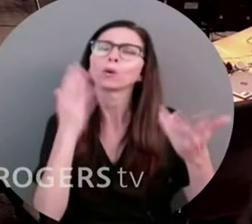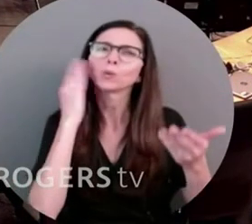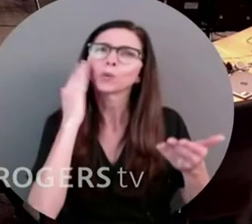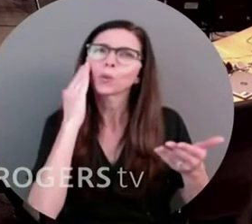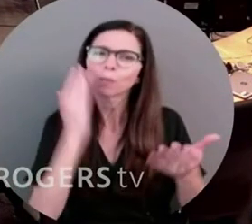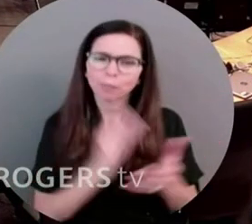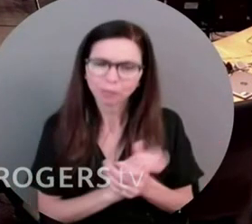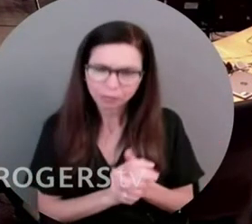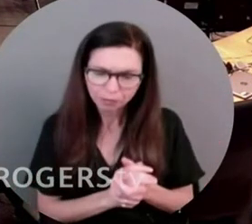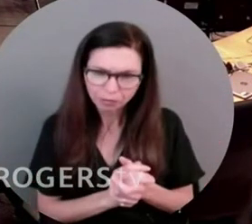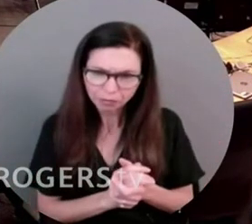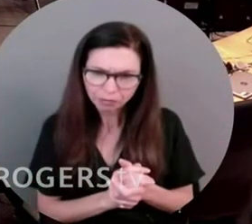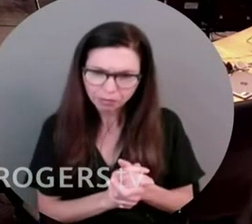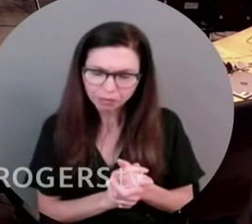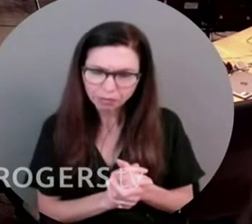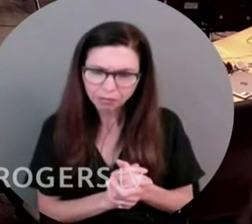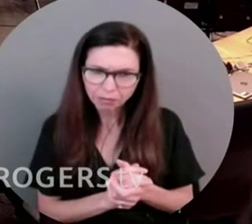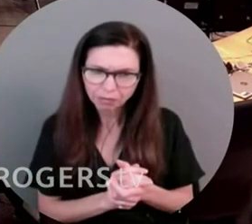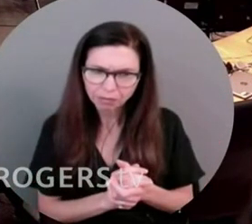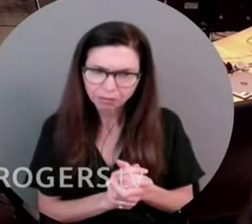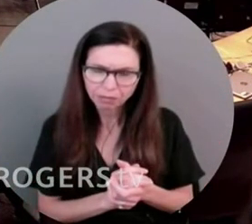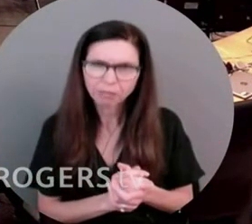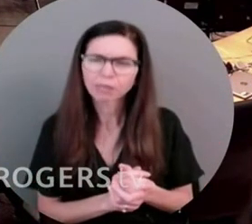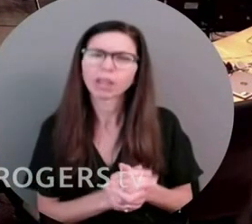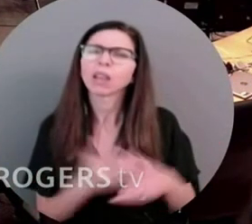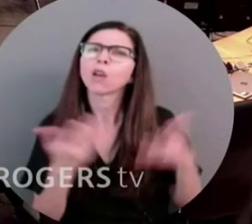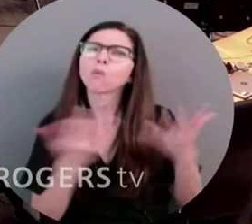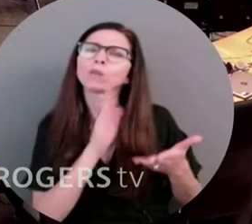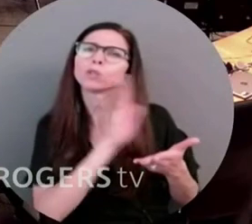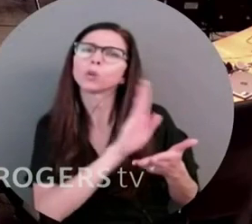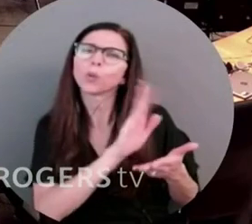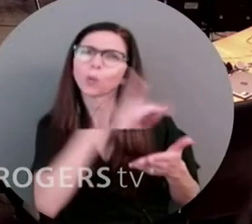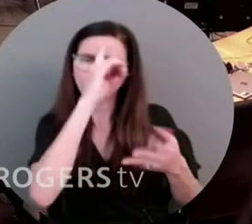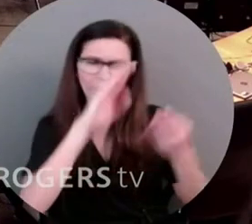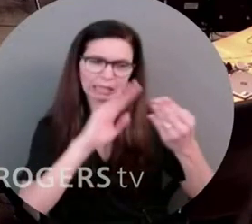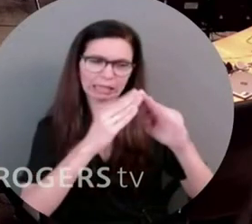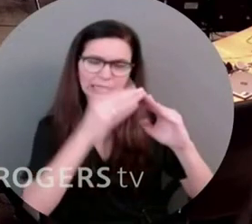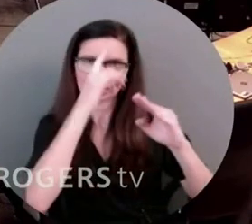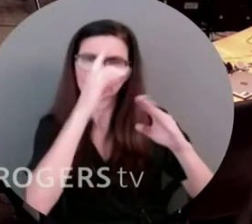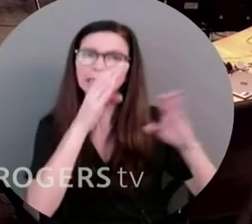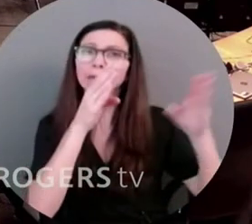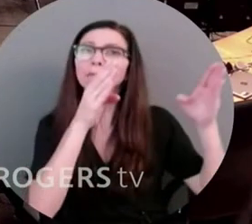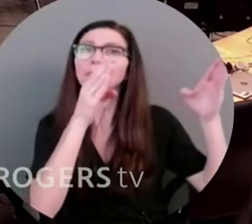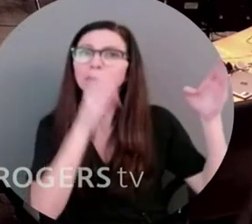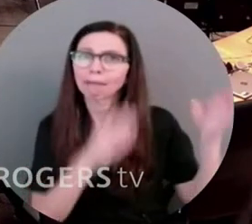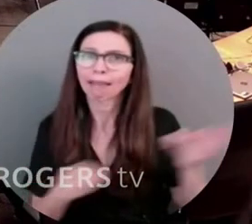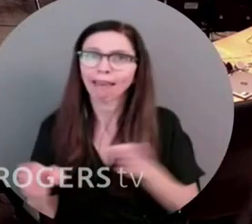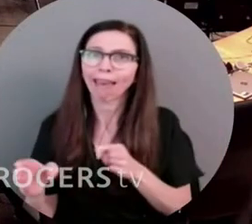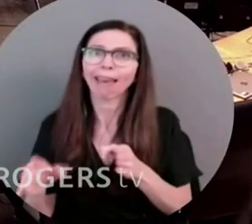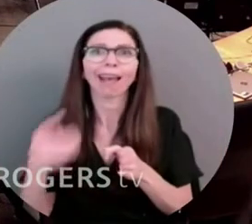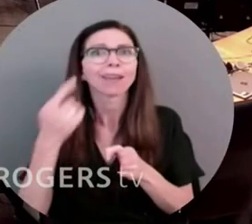cooling centers, and what is the city's plan for, I guess, late spring and the summer